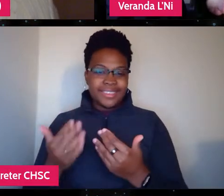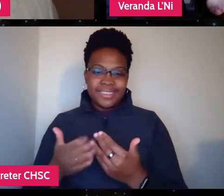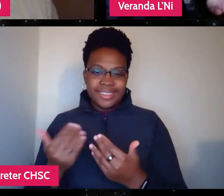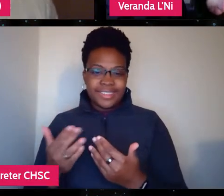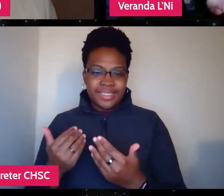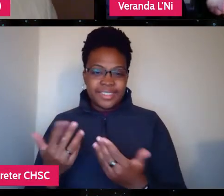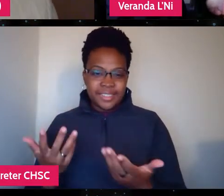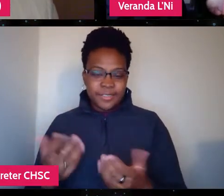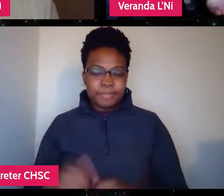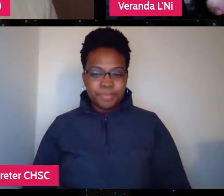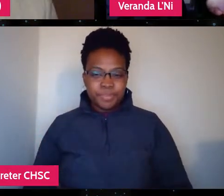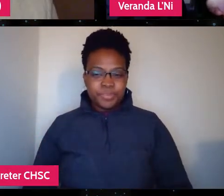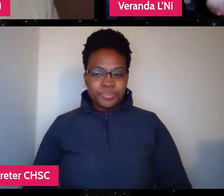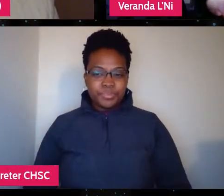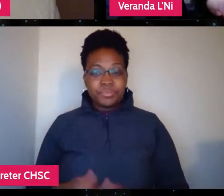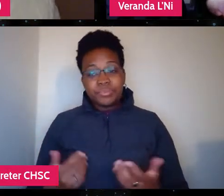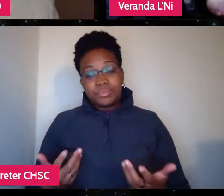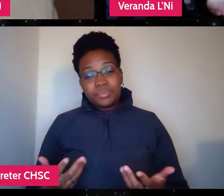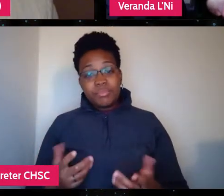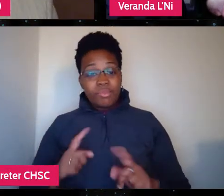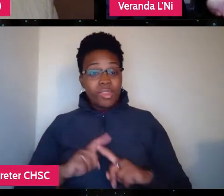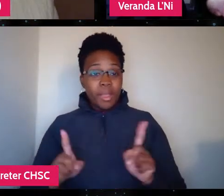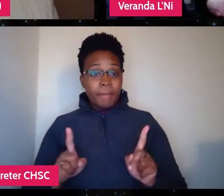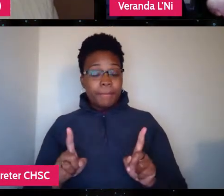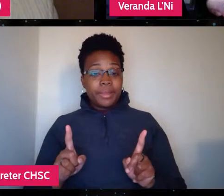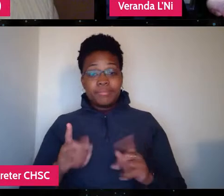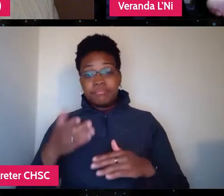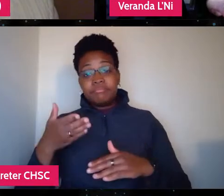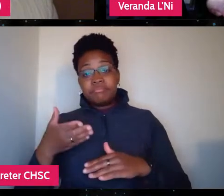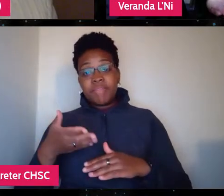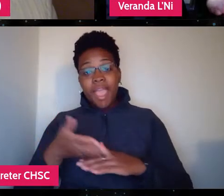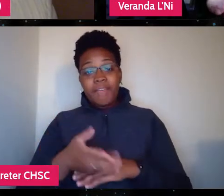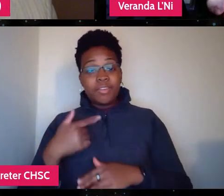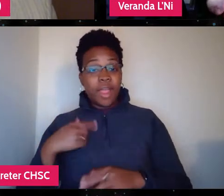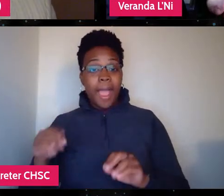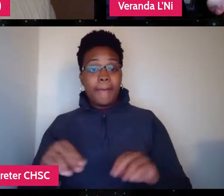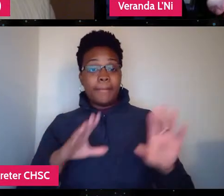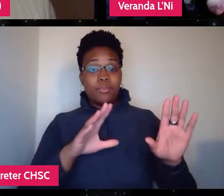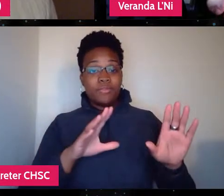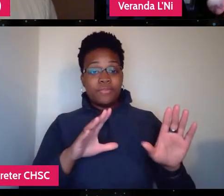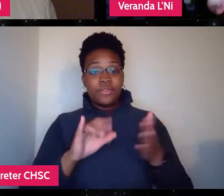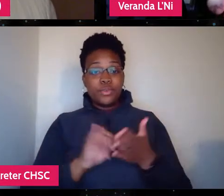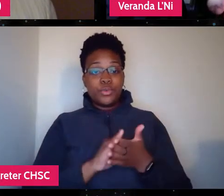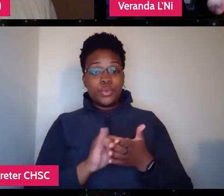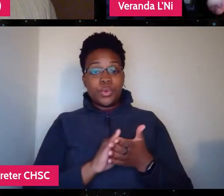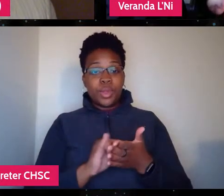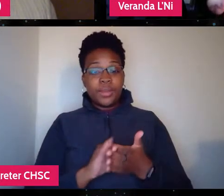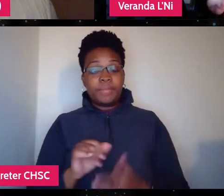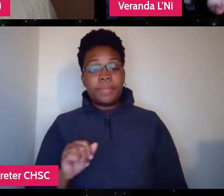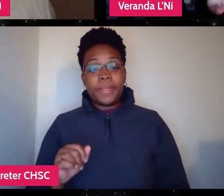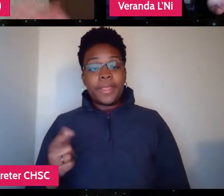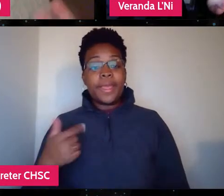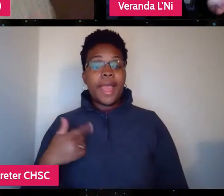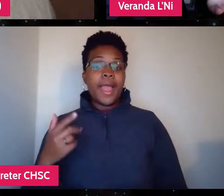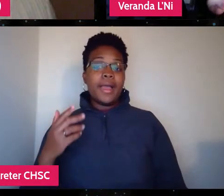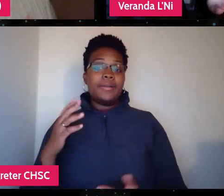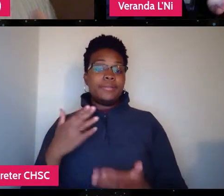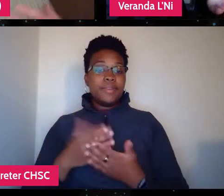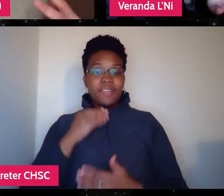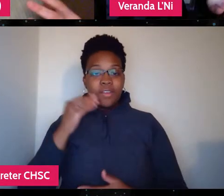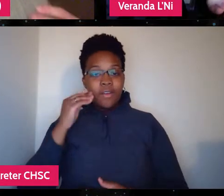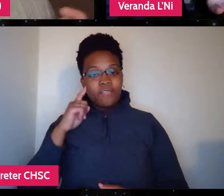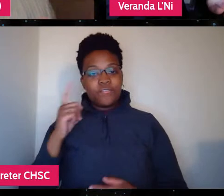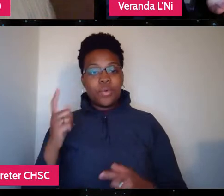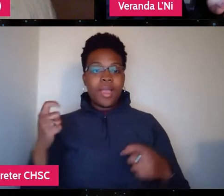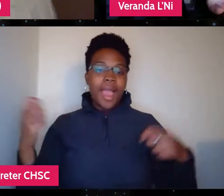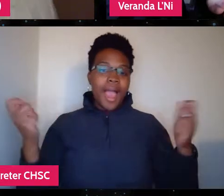So, but not long after that, I moved away to New York and, I would come home for the holidays